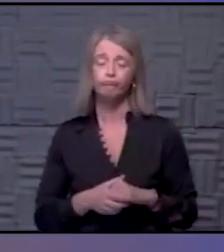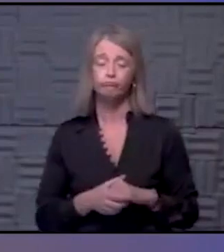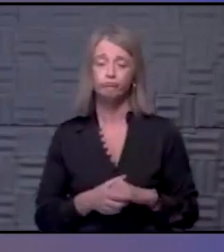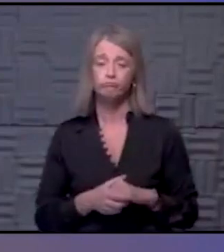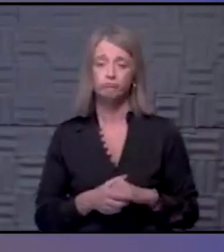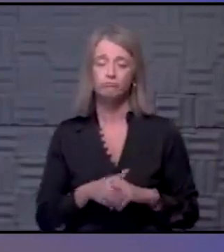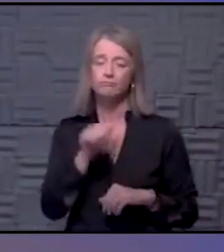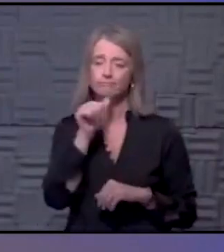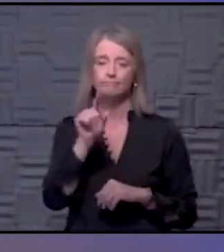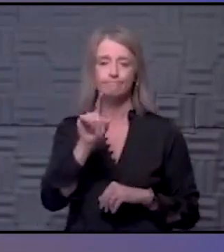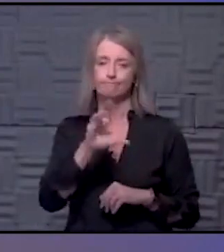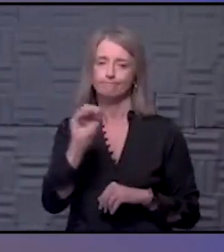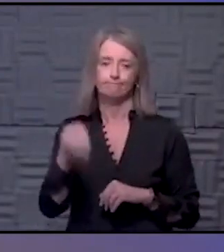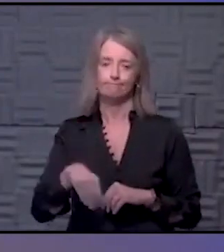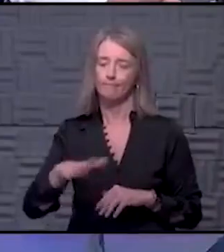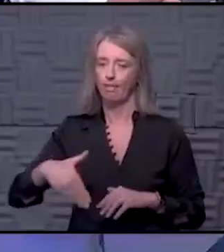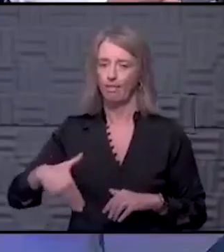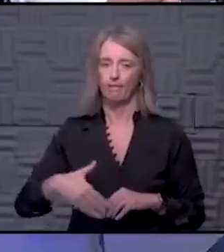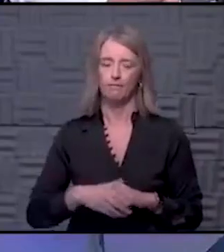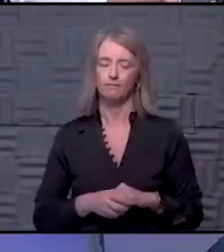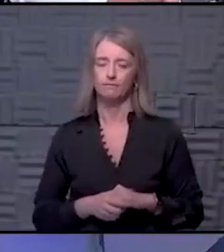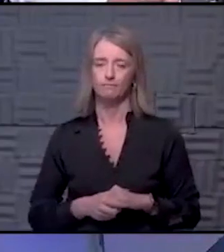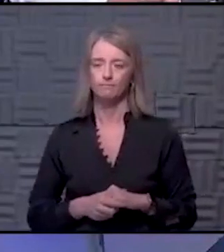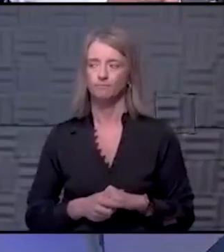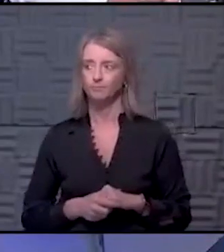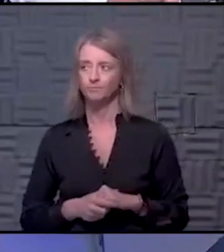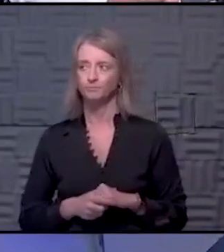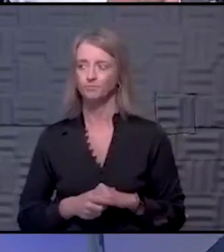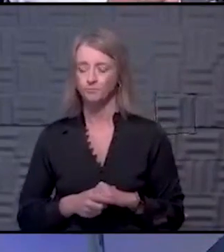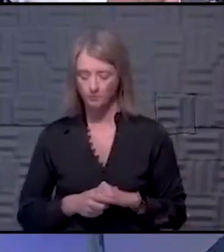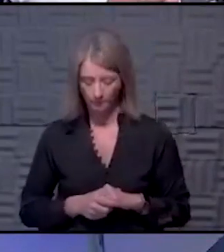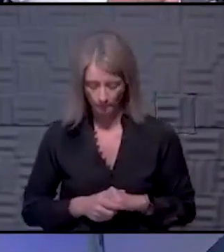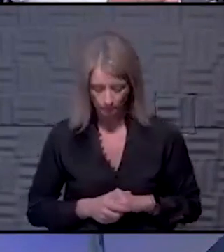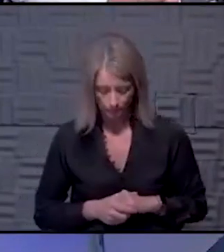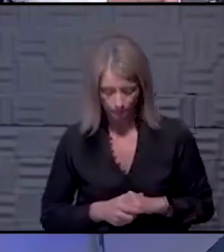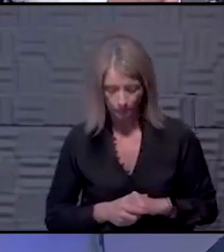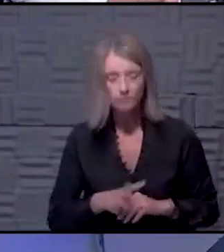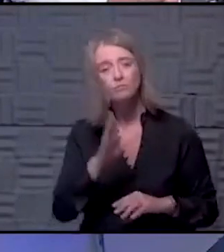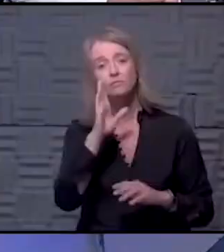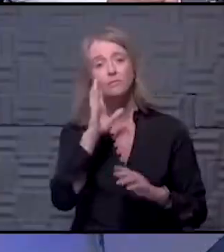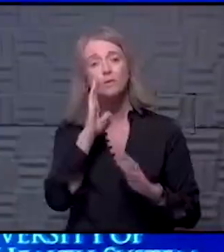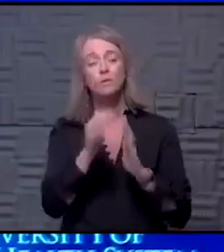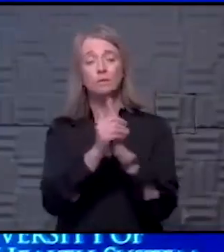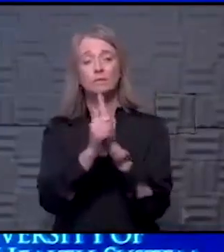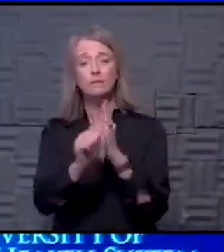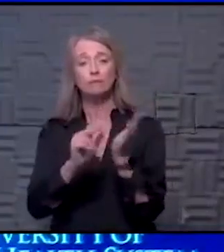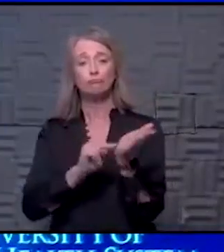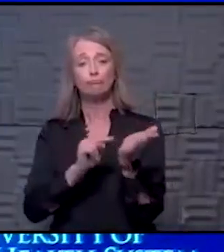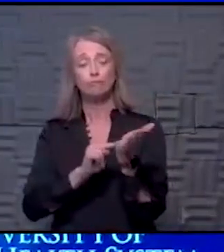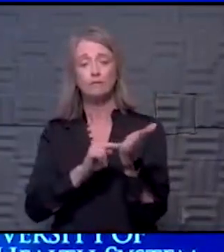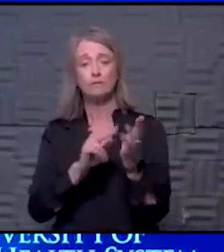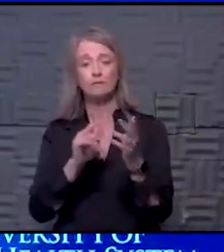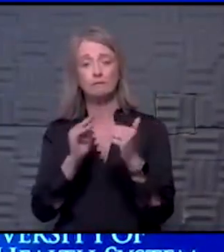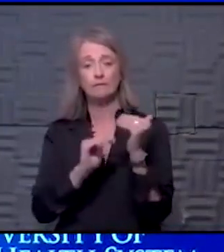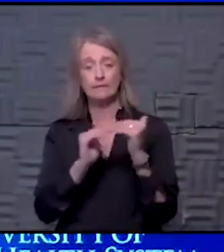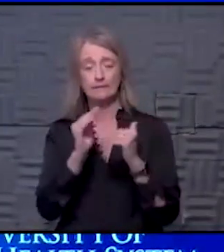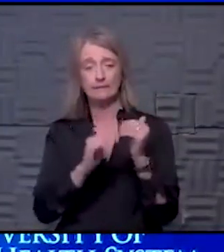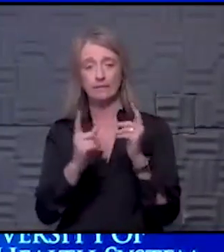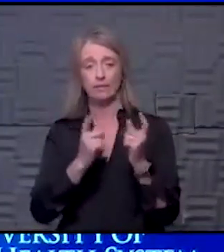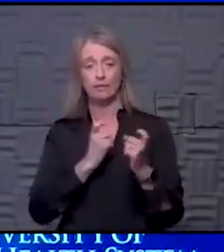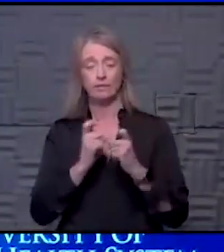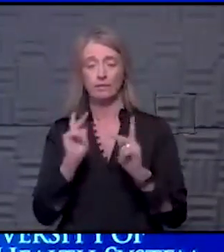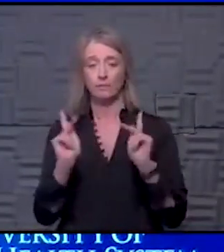but not at 100% quite yet. Yeah, specifically on the skilled nursing facility question,